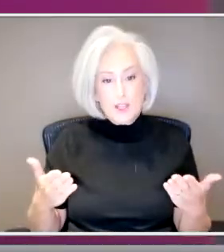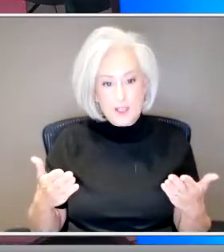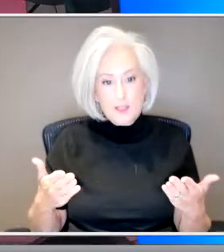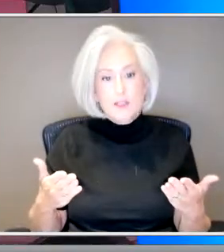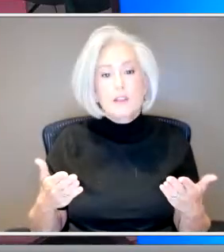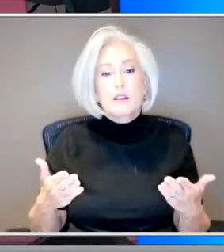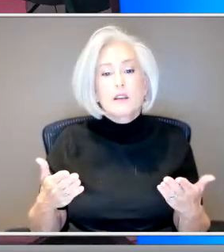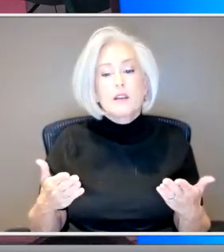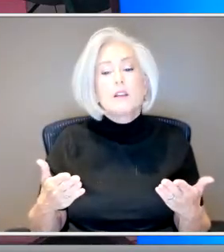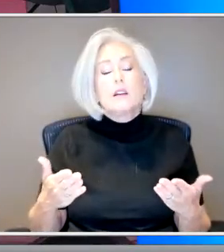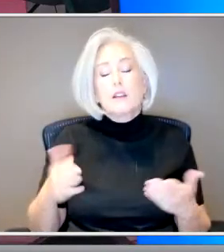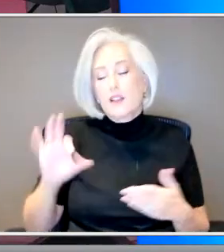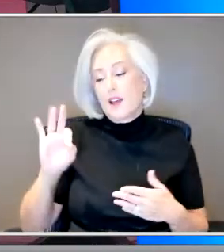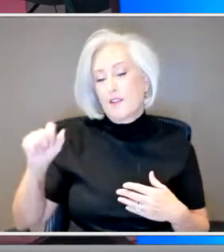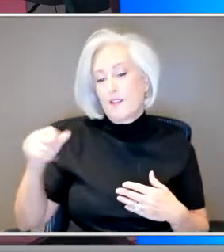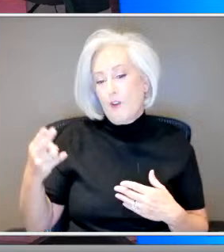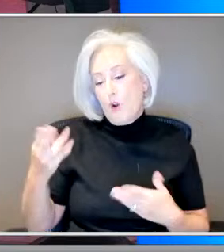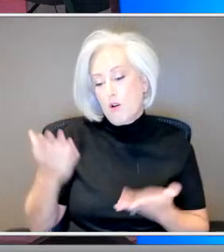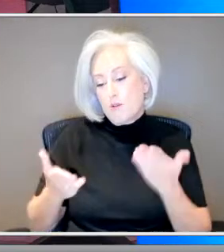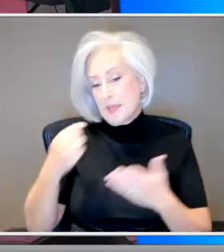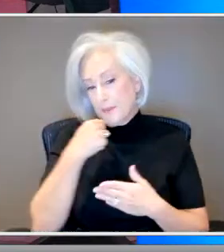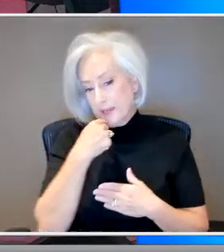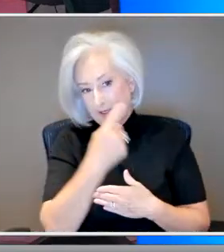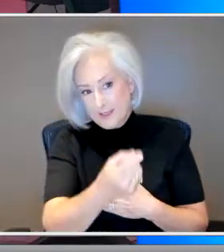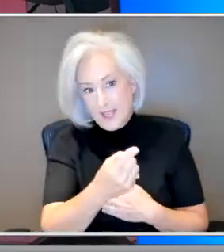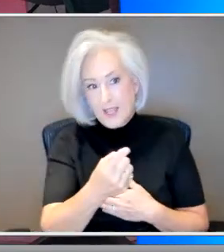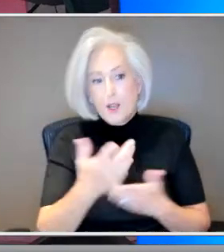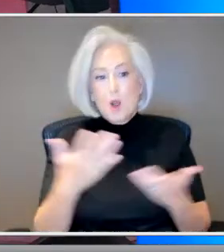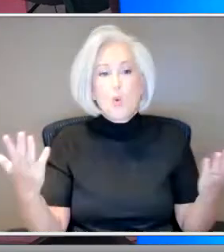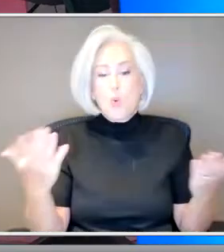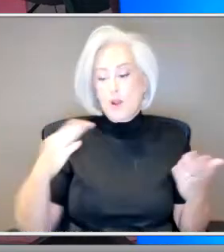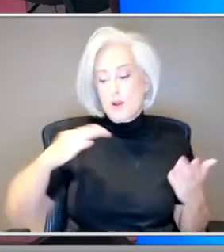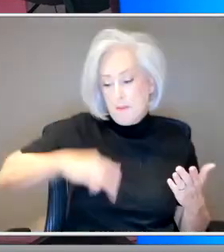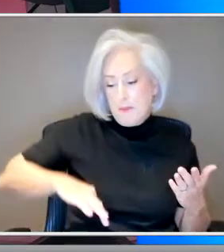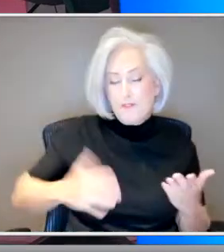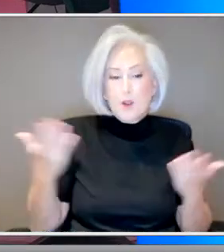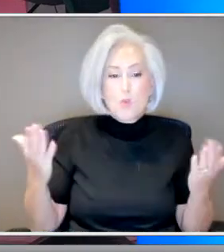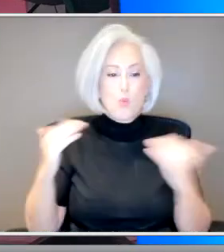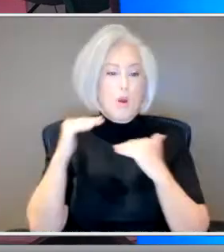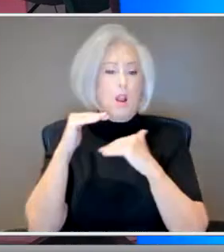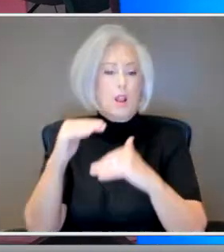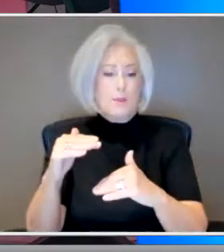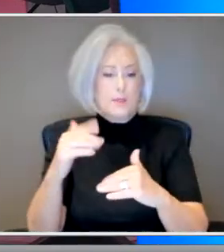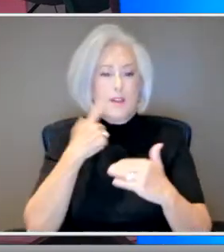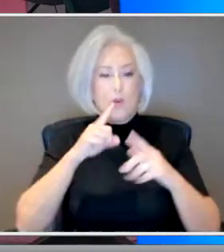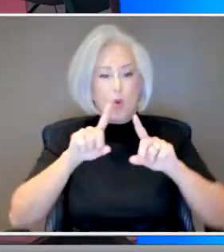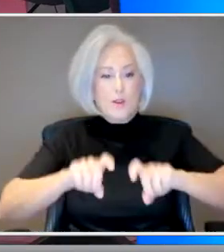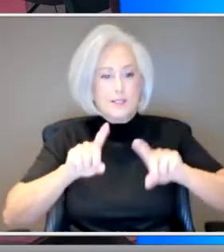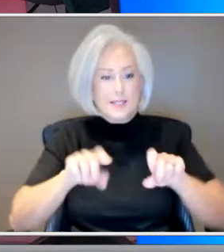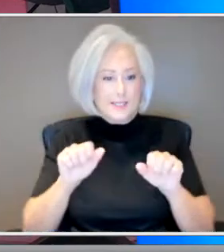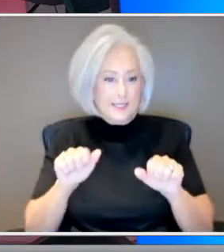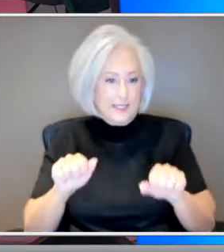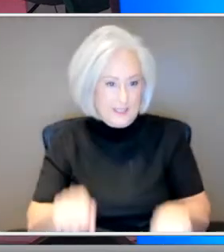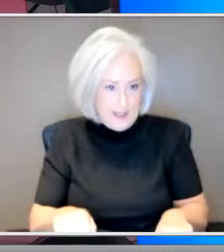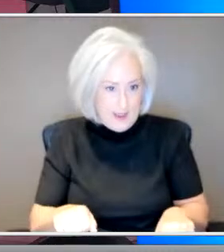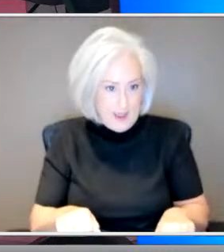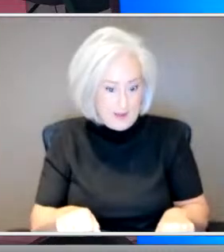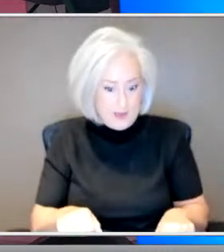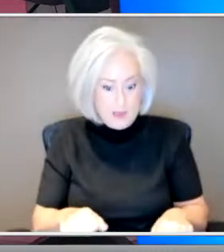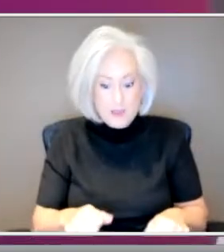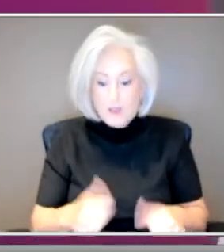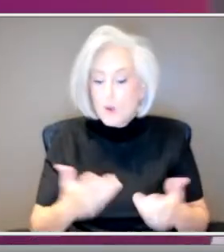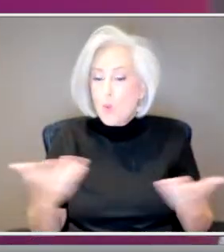you about the benefits and limitations of testing, like what this can do and cannot answer, and